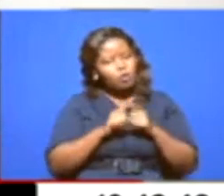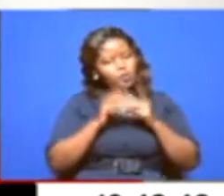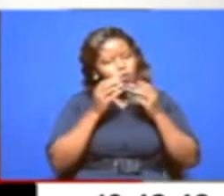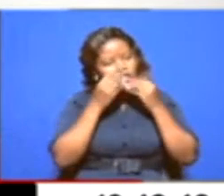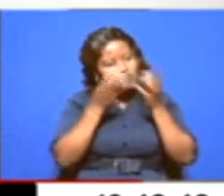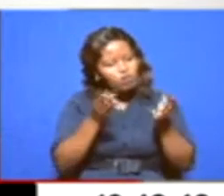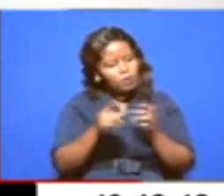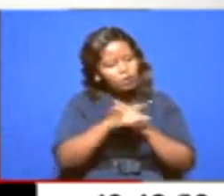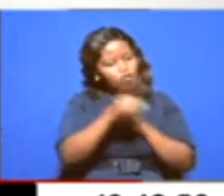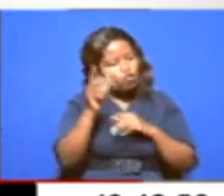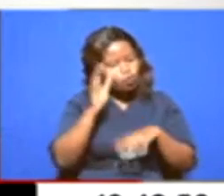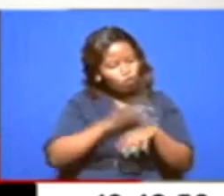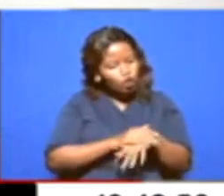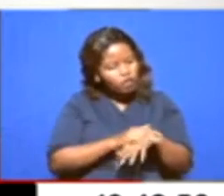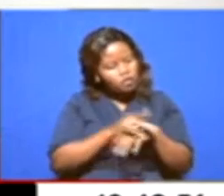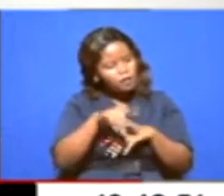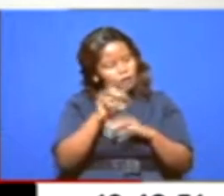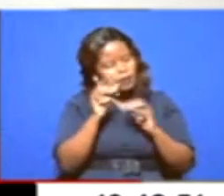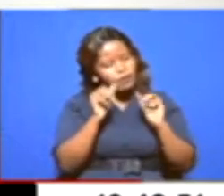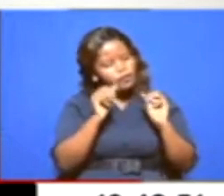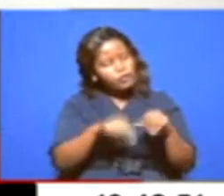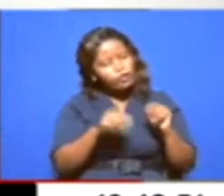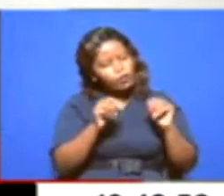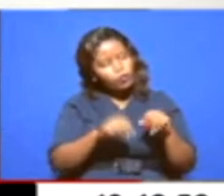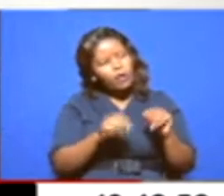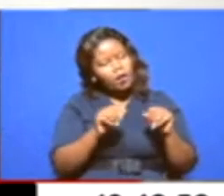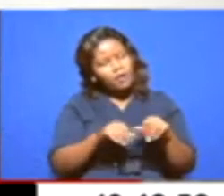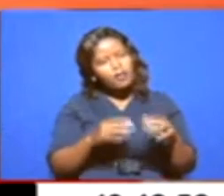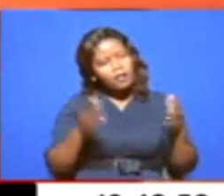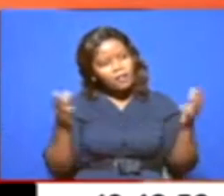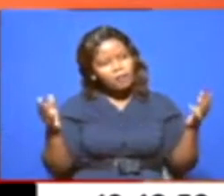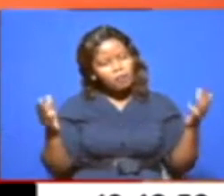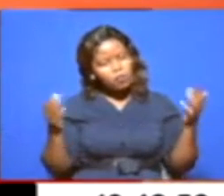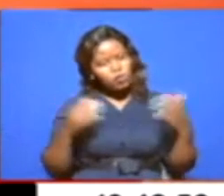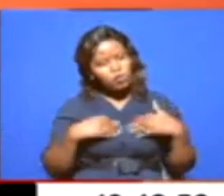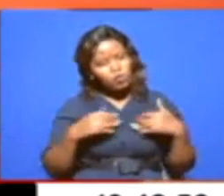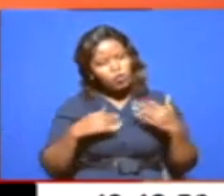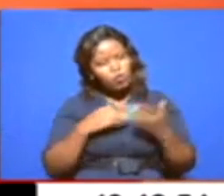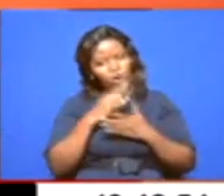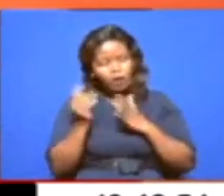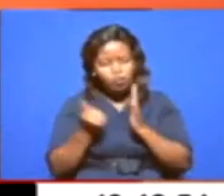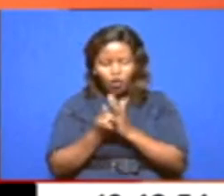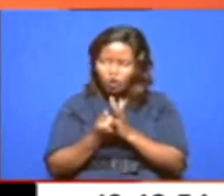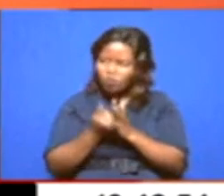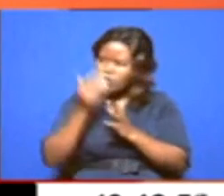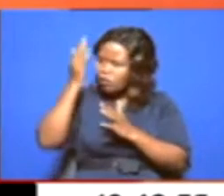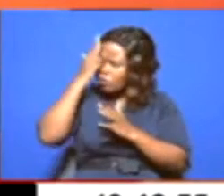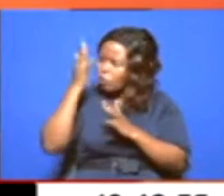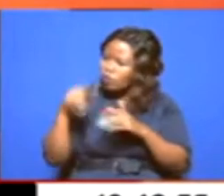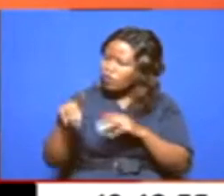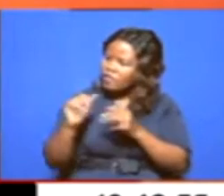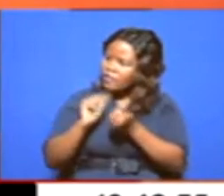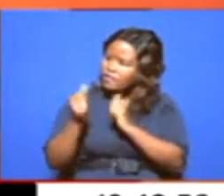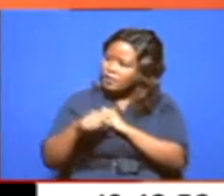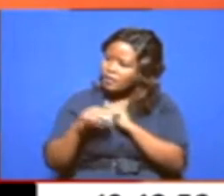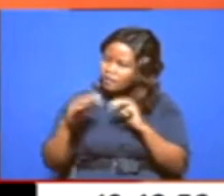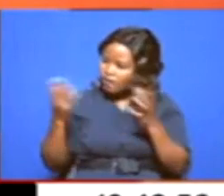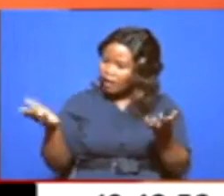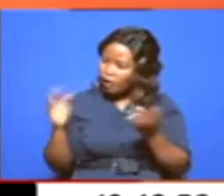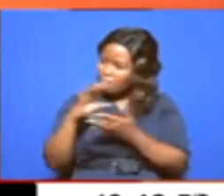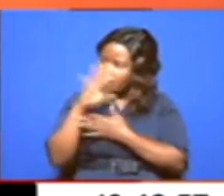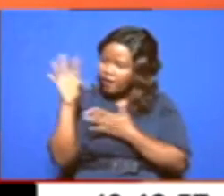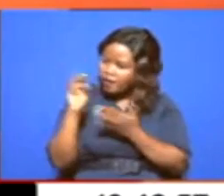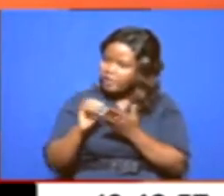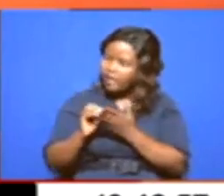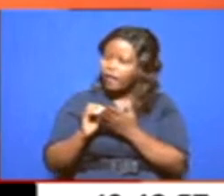you were able to, you know, sift through and come up with, how is it going to change the entire athletics